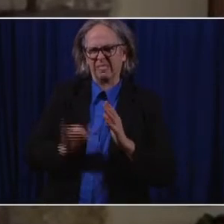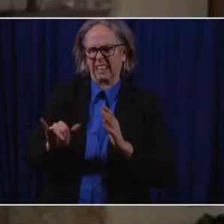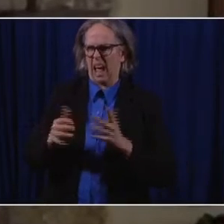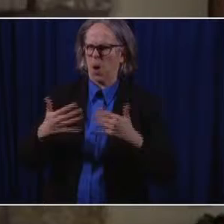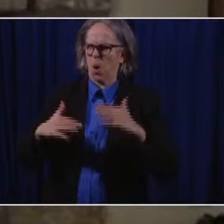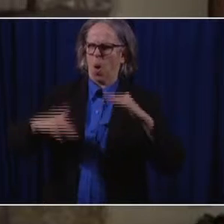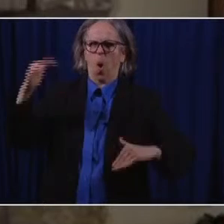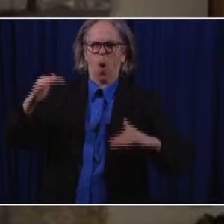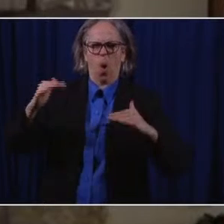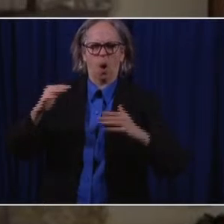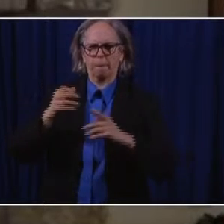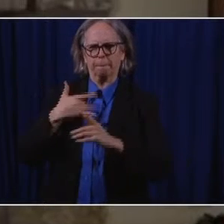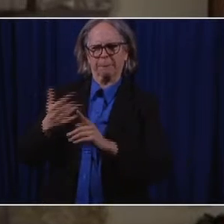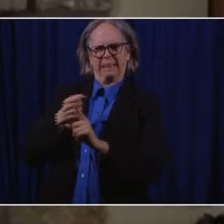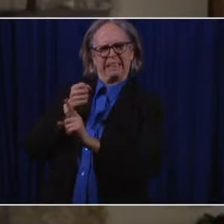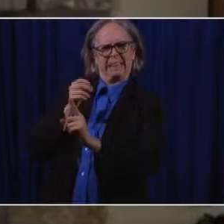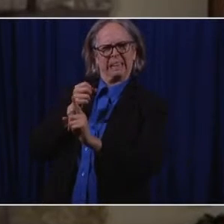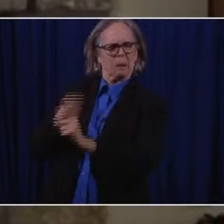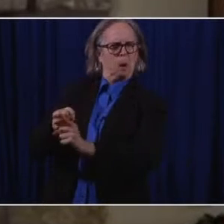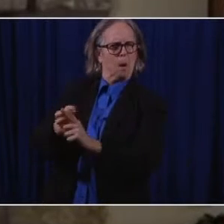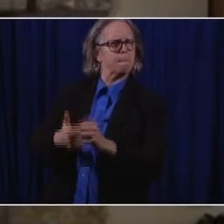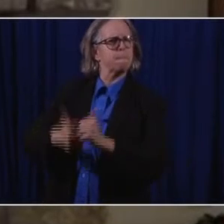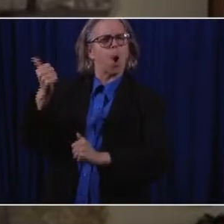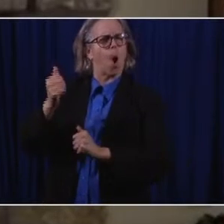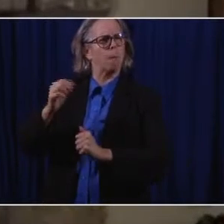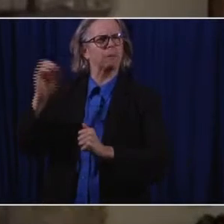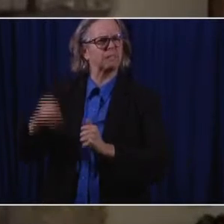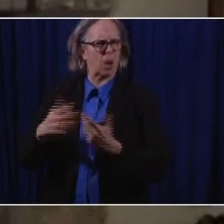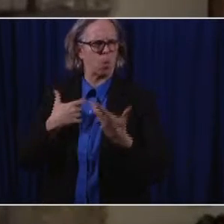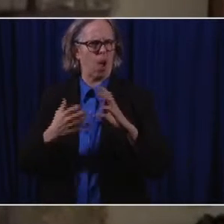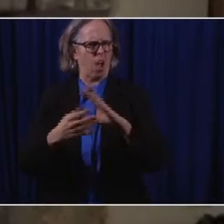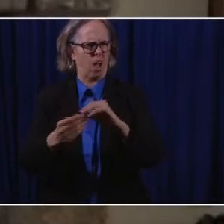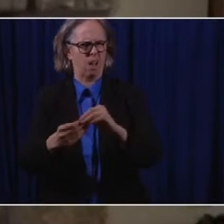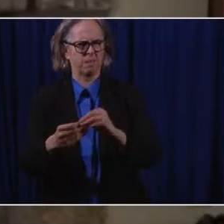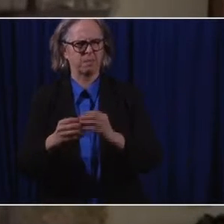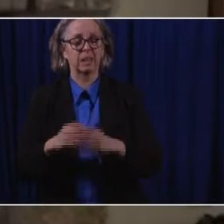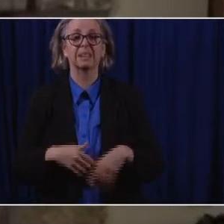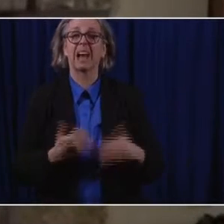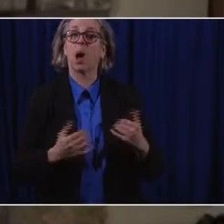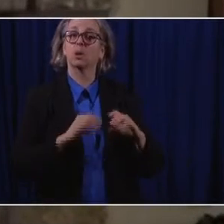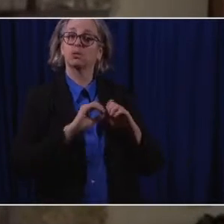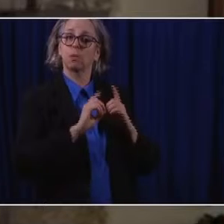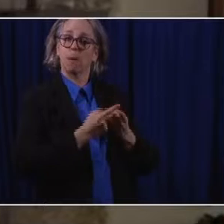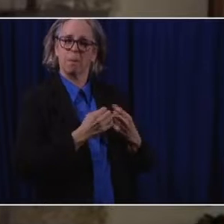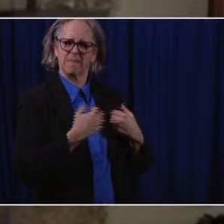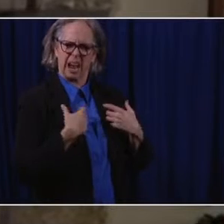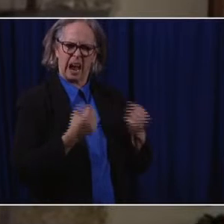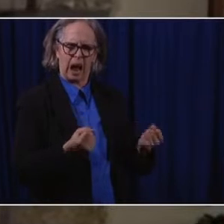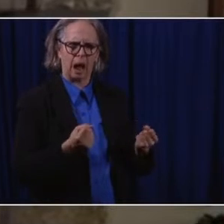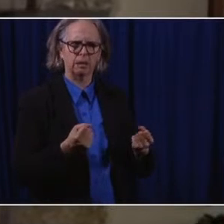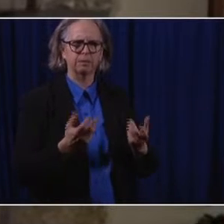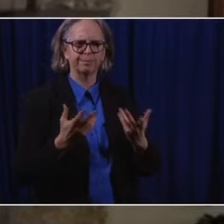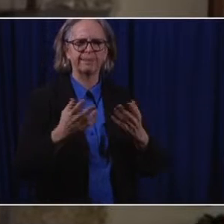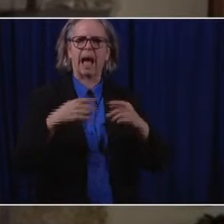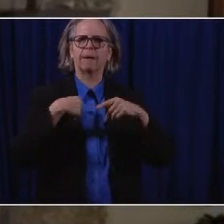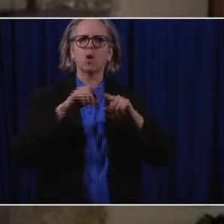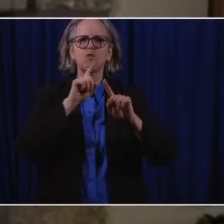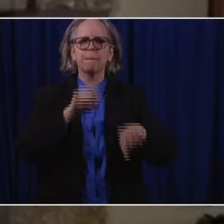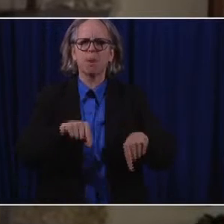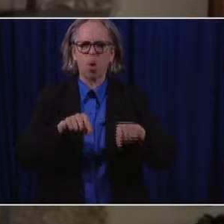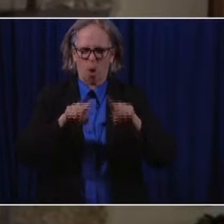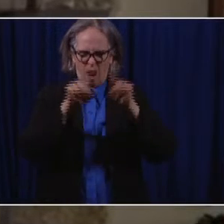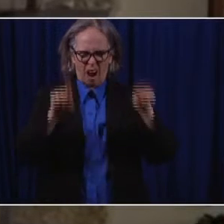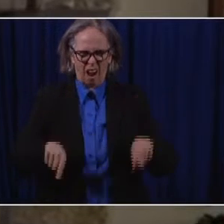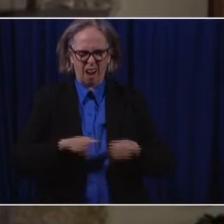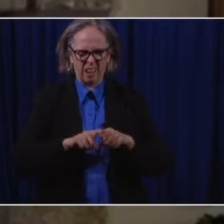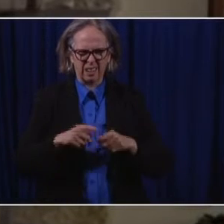Today, the Department of Health is releasing the 2019 infant mortality report. It shows that the number of